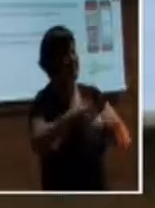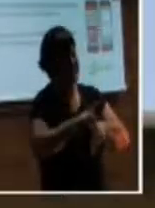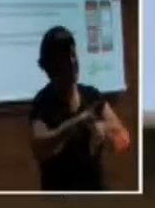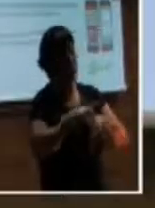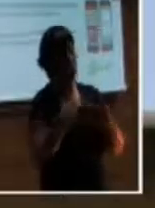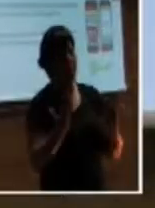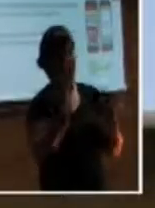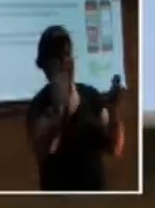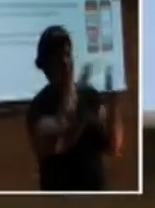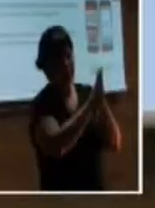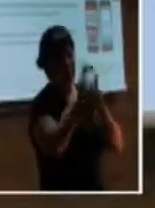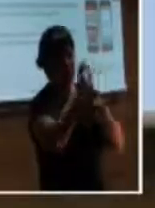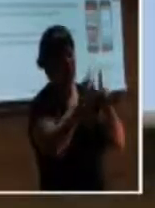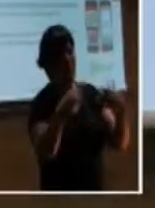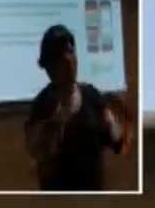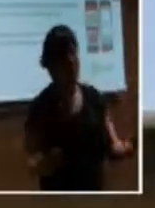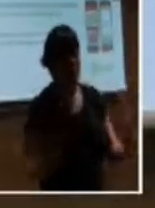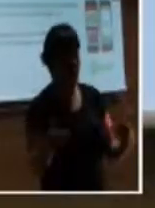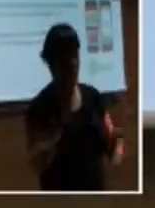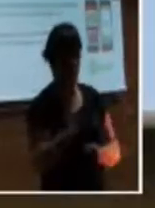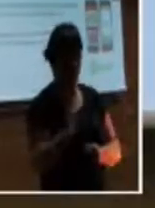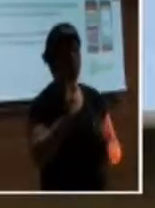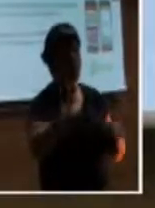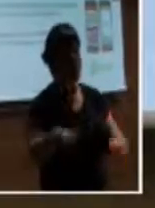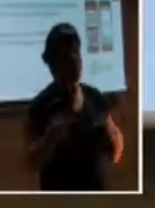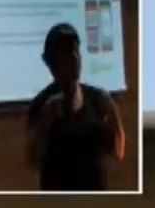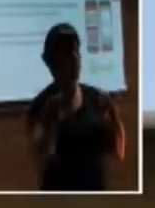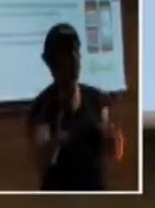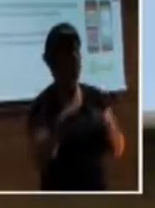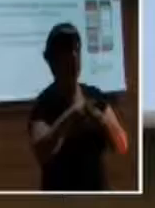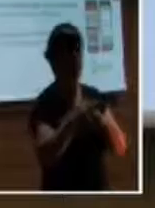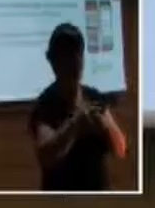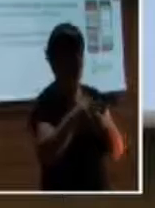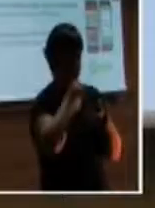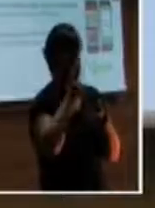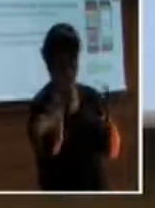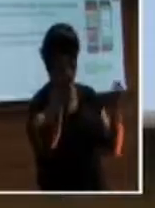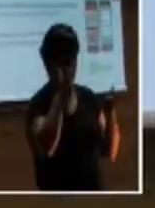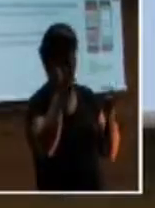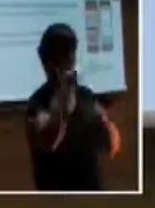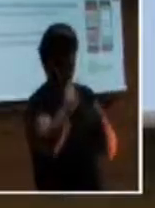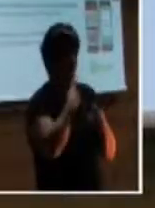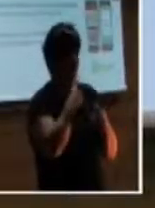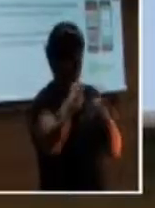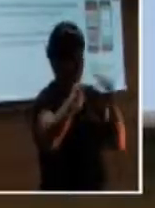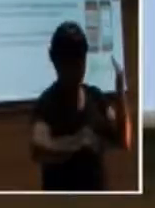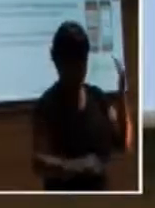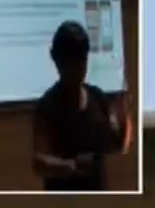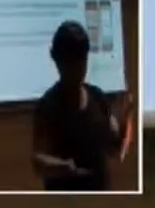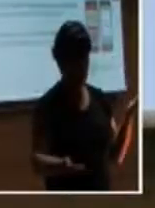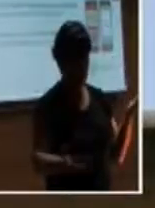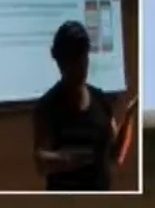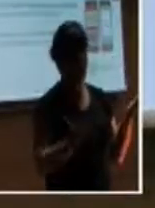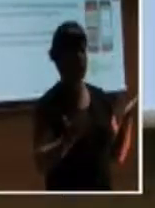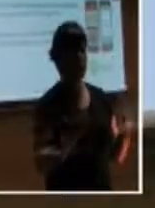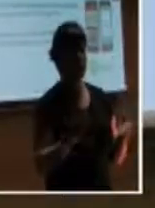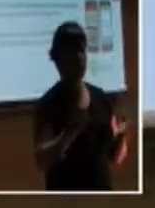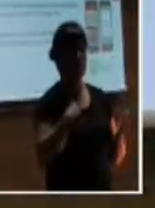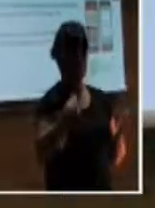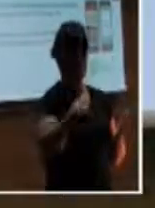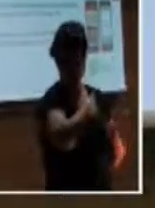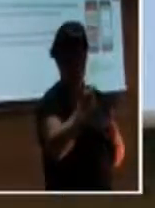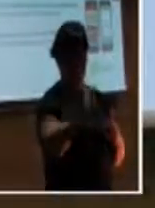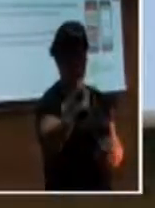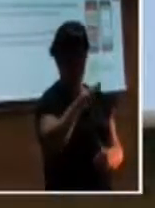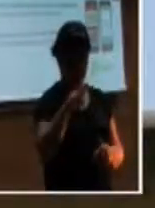long as possible. So here, you can see, for example, some content of the app. There are